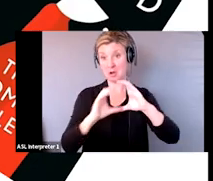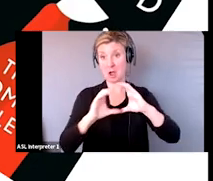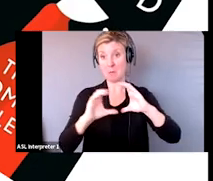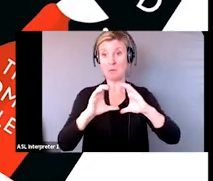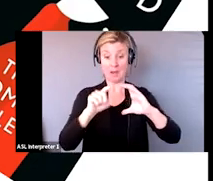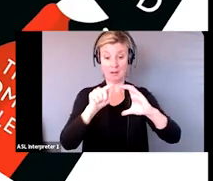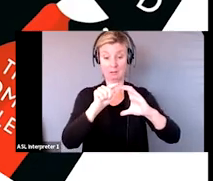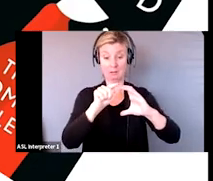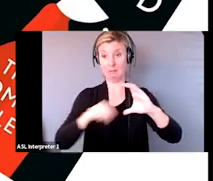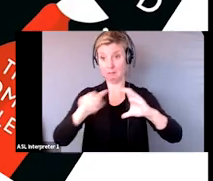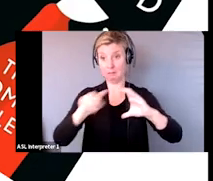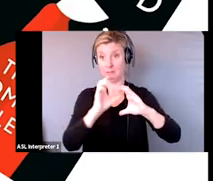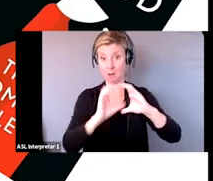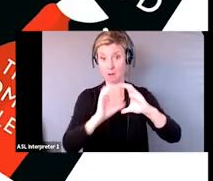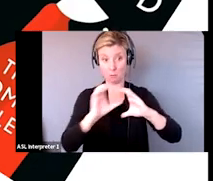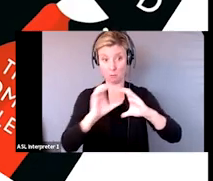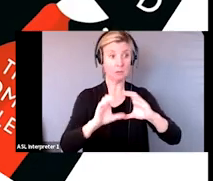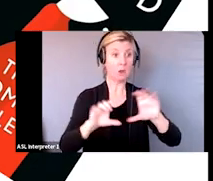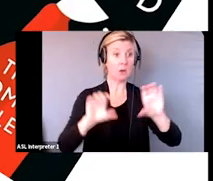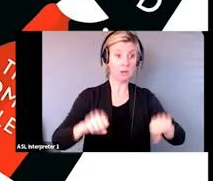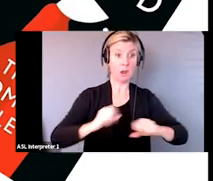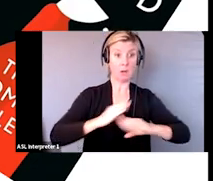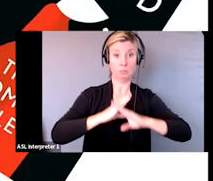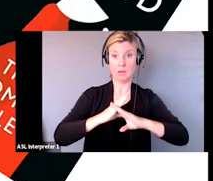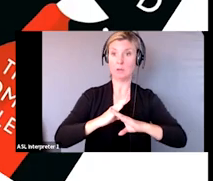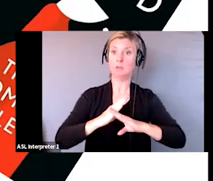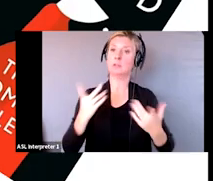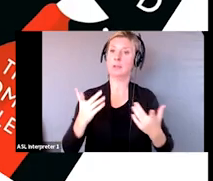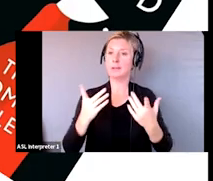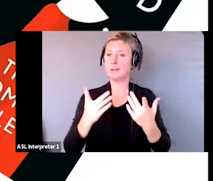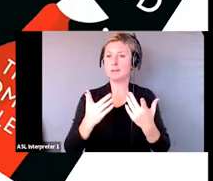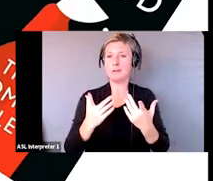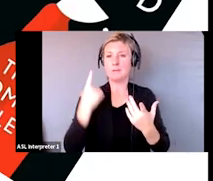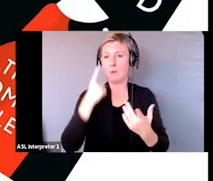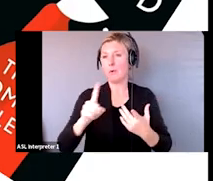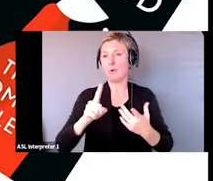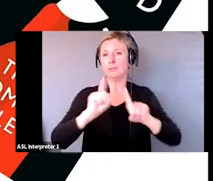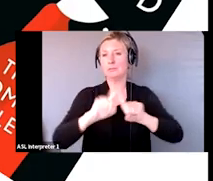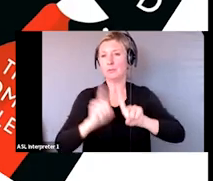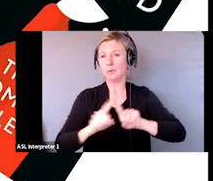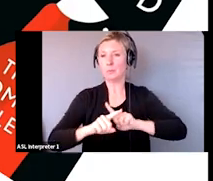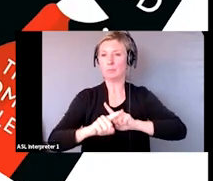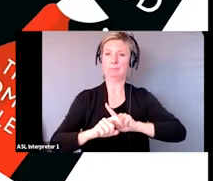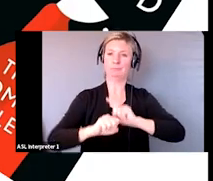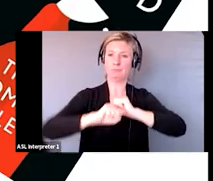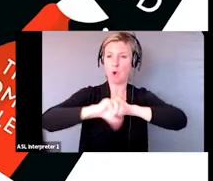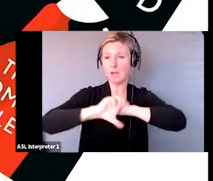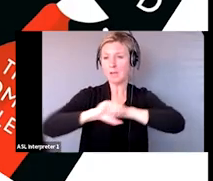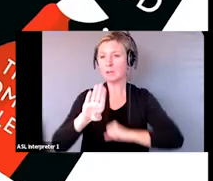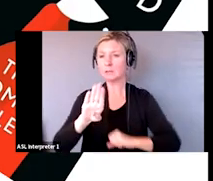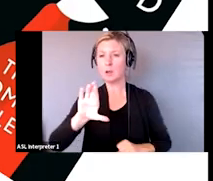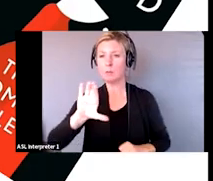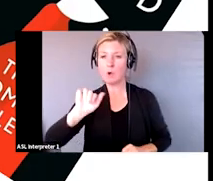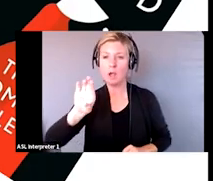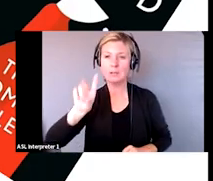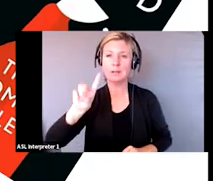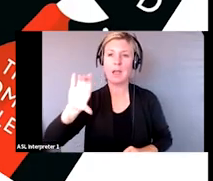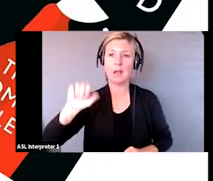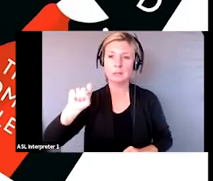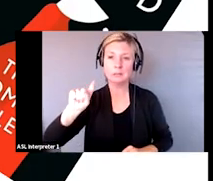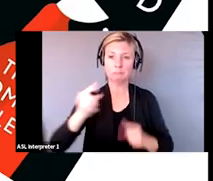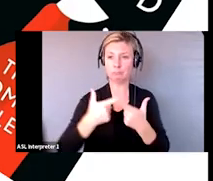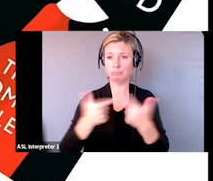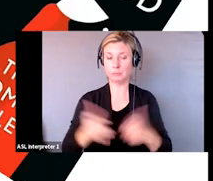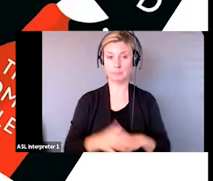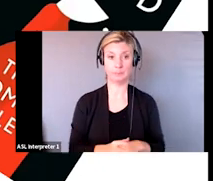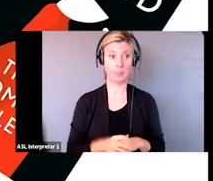software, recordings, broadcasts, and those things. The uniqueness of copyright is that